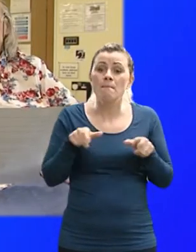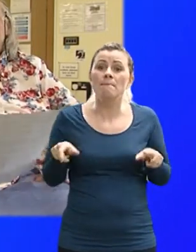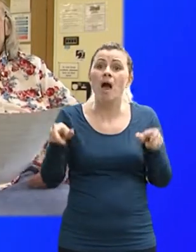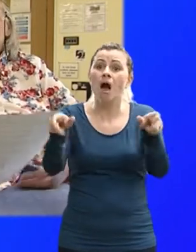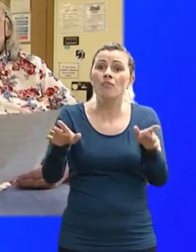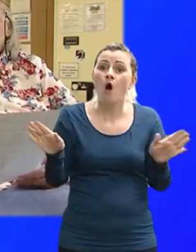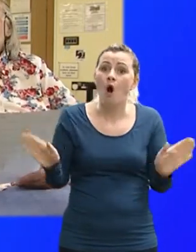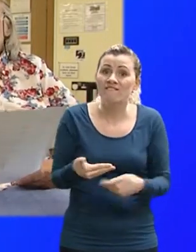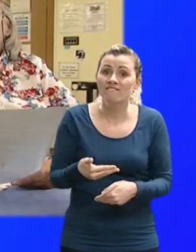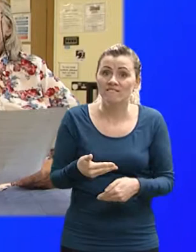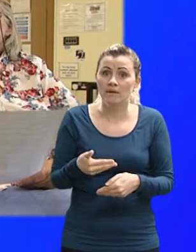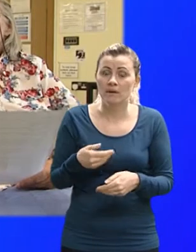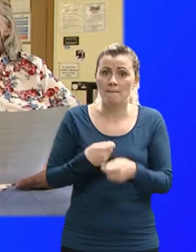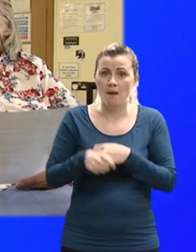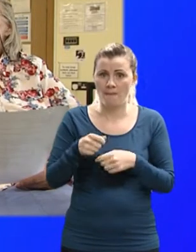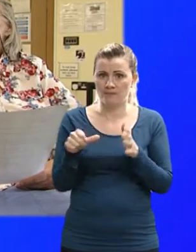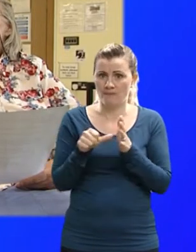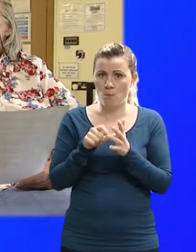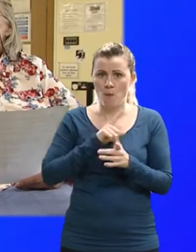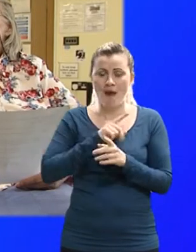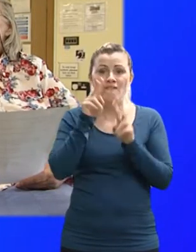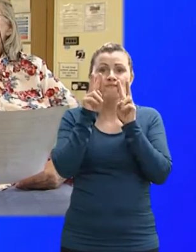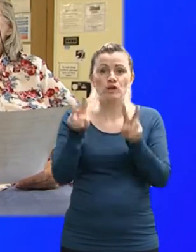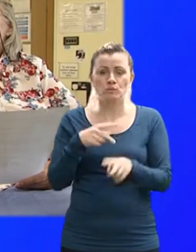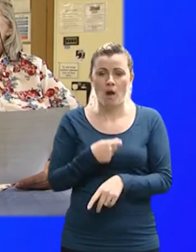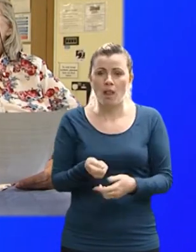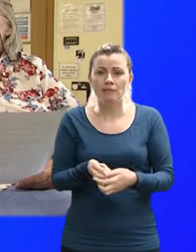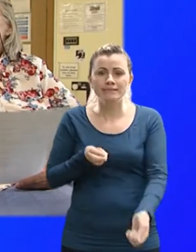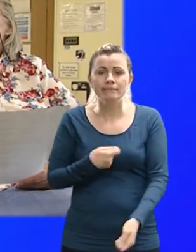me, I was able to